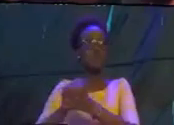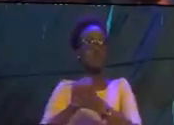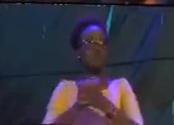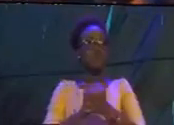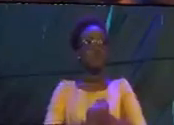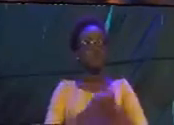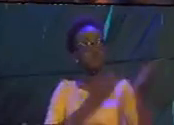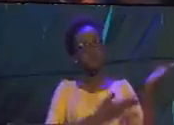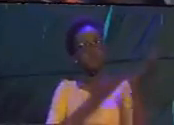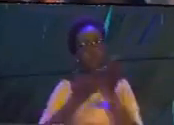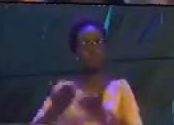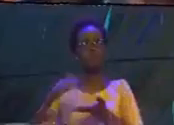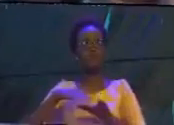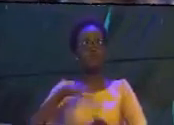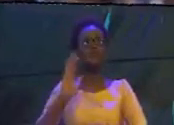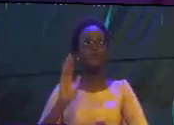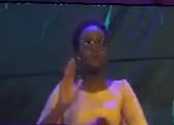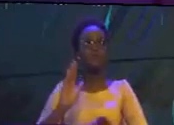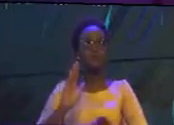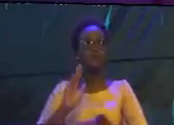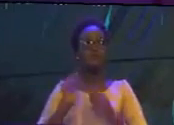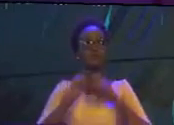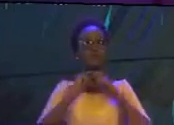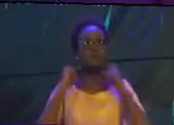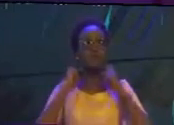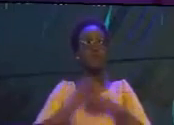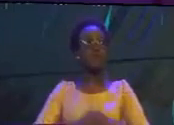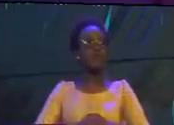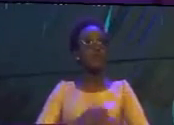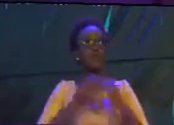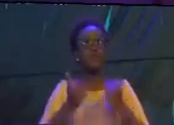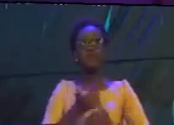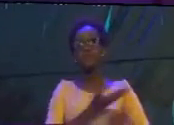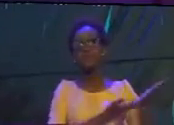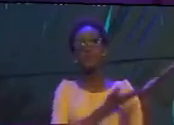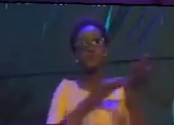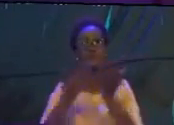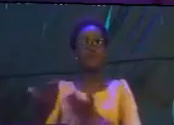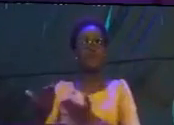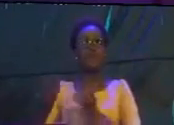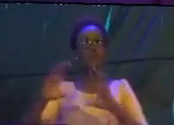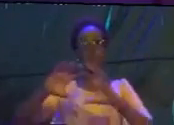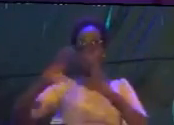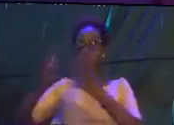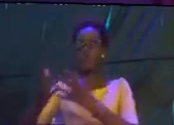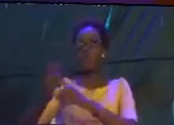behalf. Welcome, servants of God. Let us welcome the